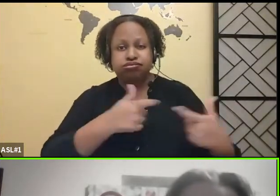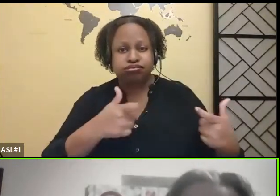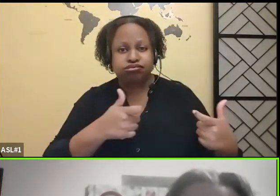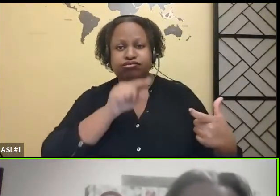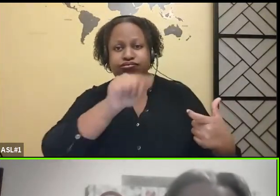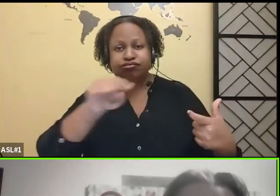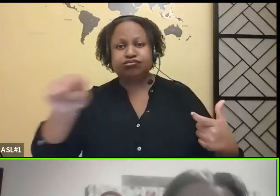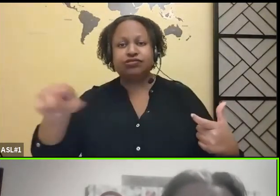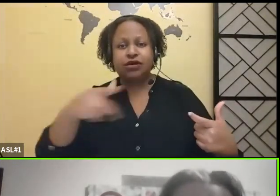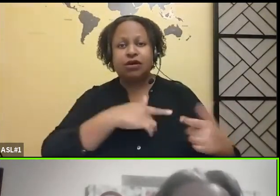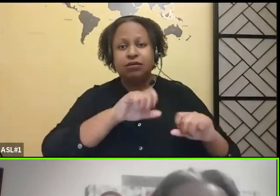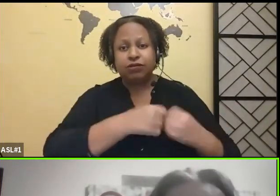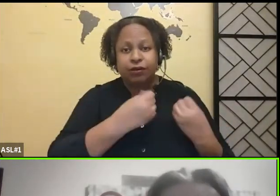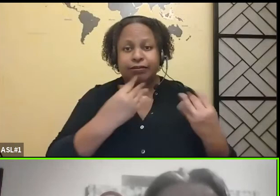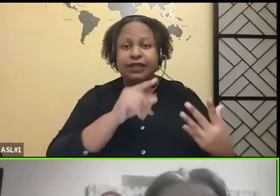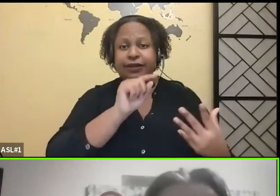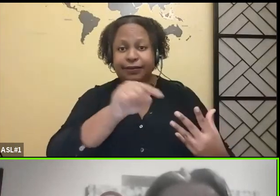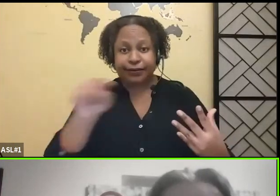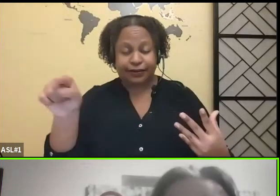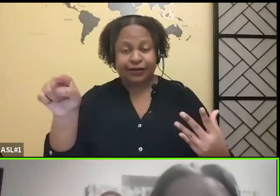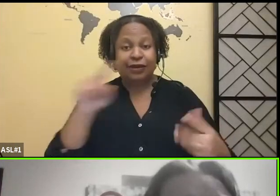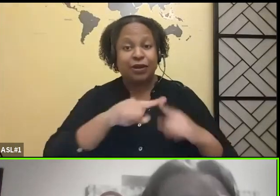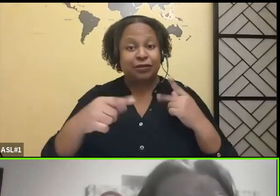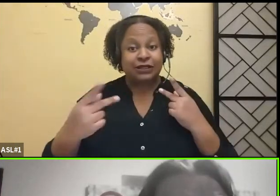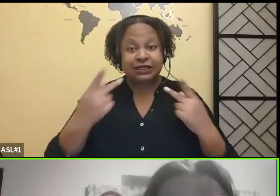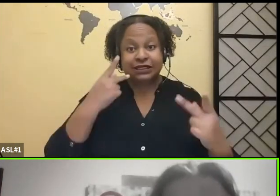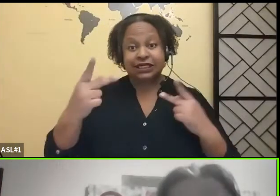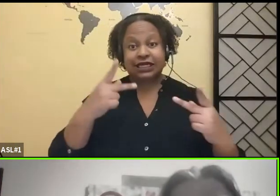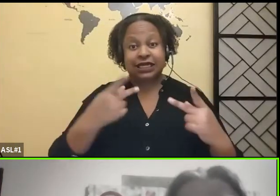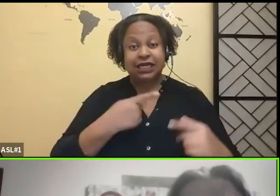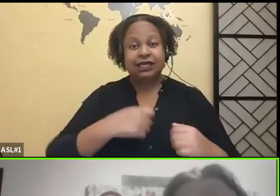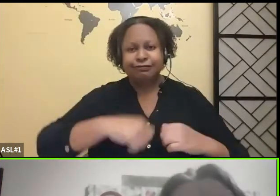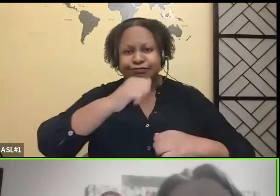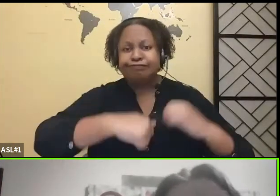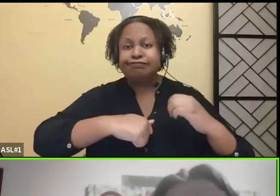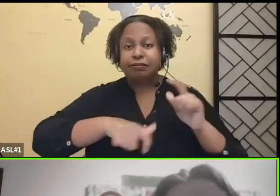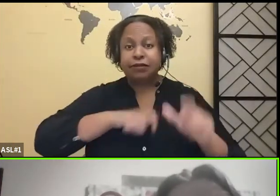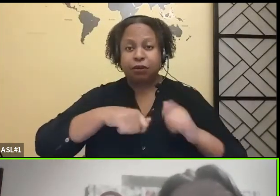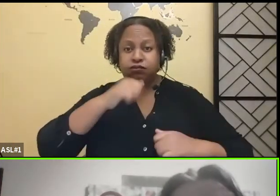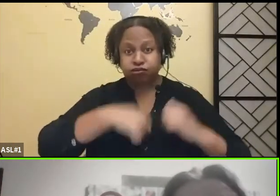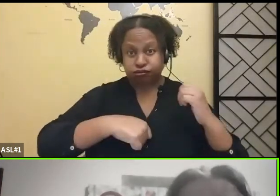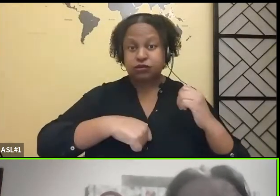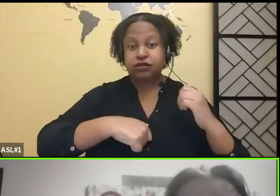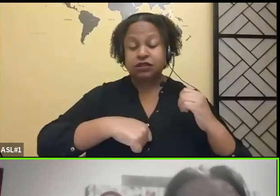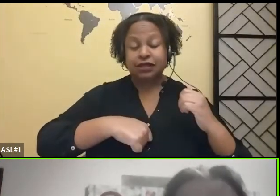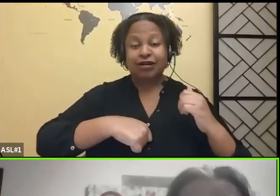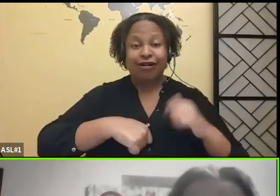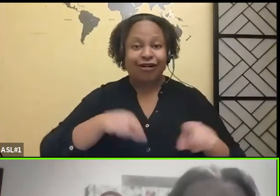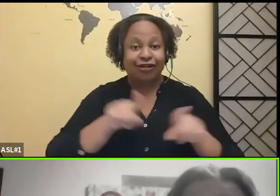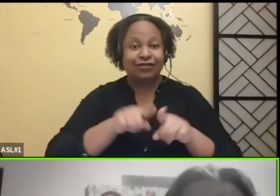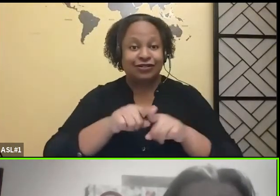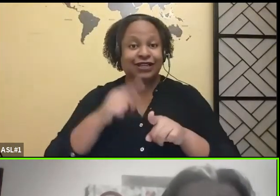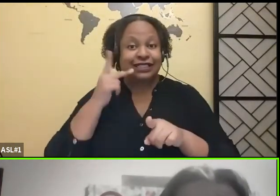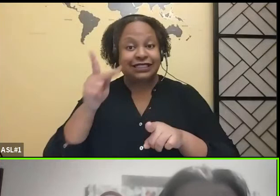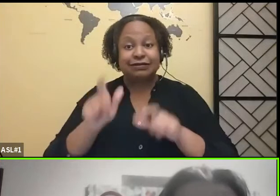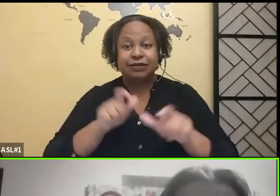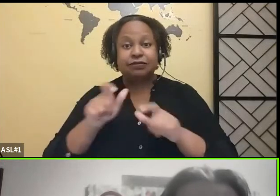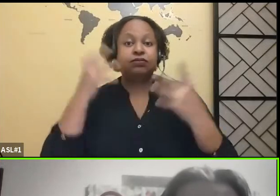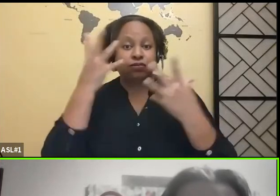lot of heartbreak, you know, but also we see not only the resilience of people, you know, but also we see something more